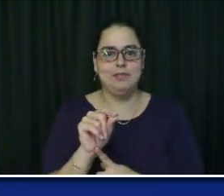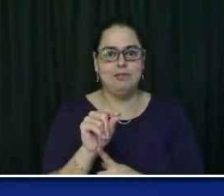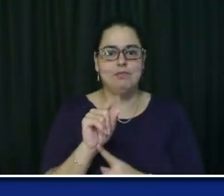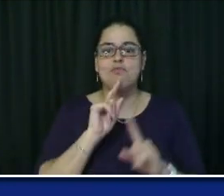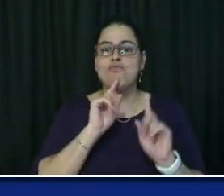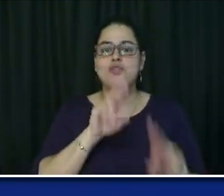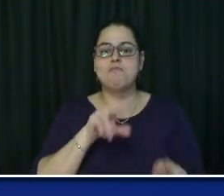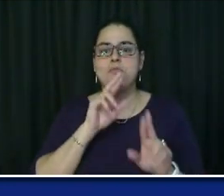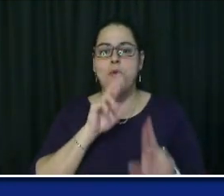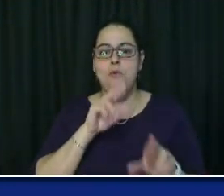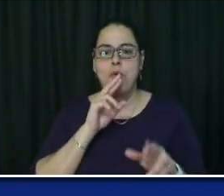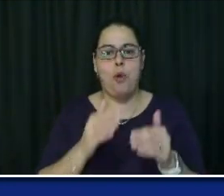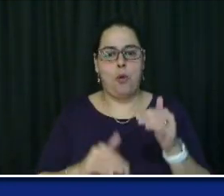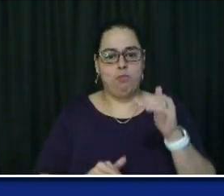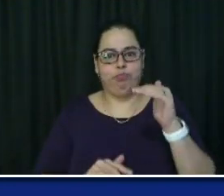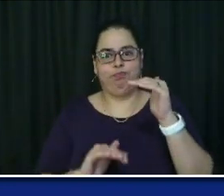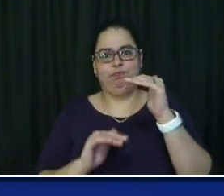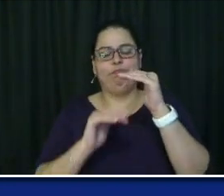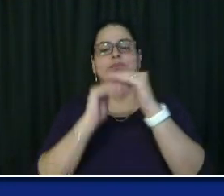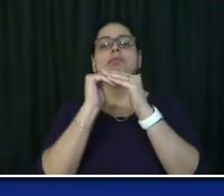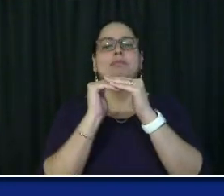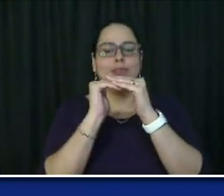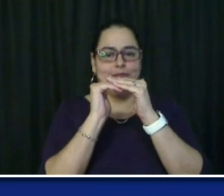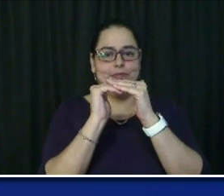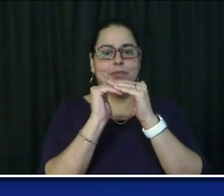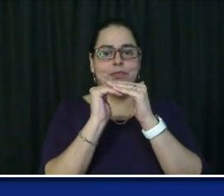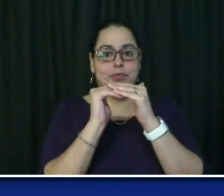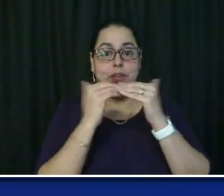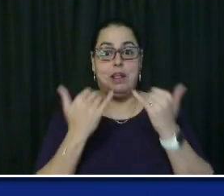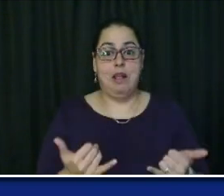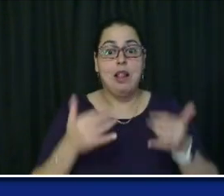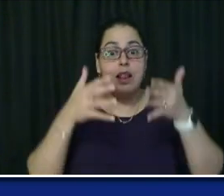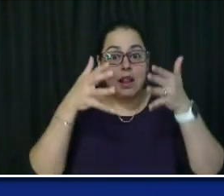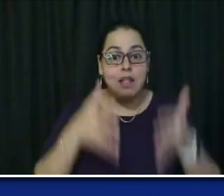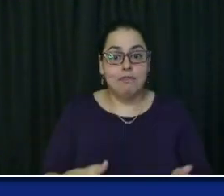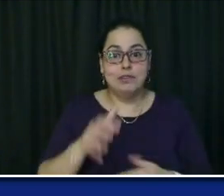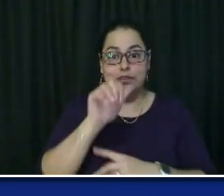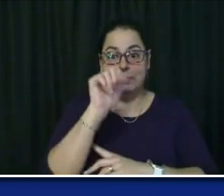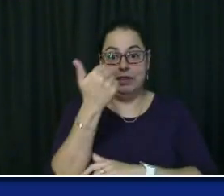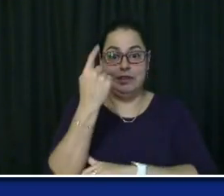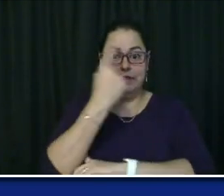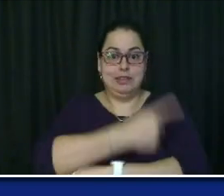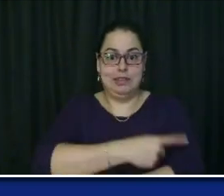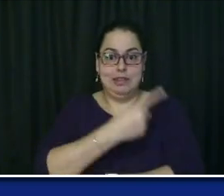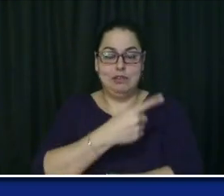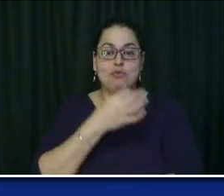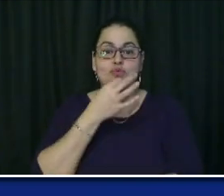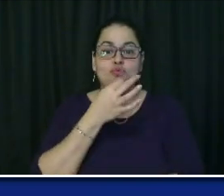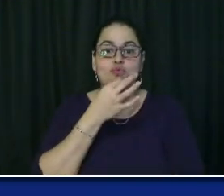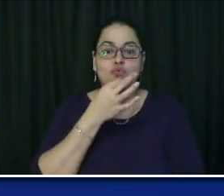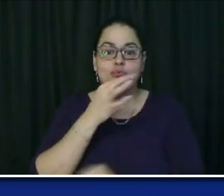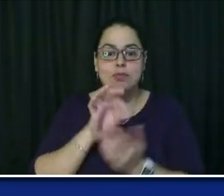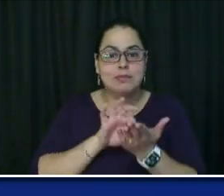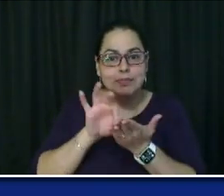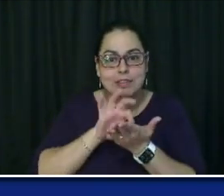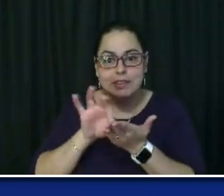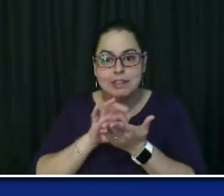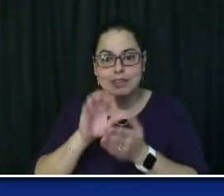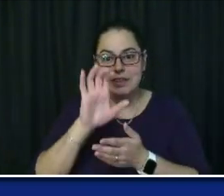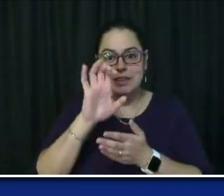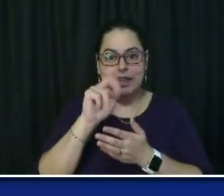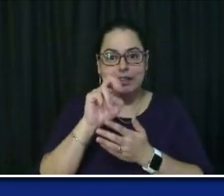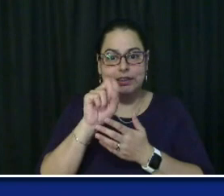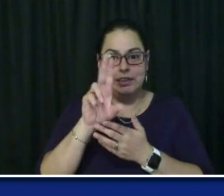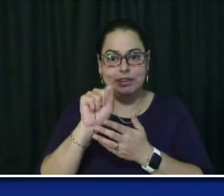still have another 10 days or so before the census area is completed. We have more work going on in the field, so by all expectations,